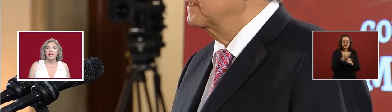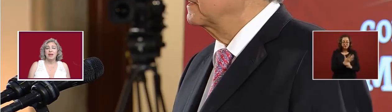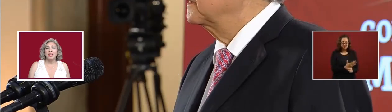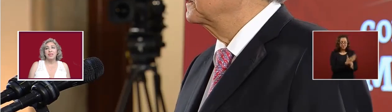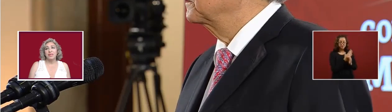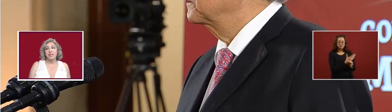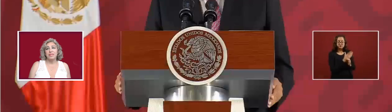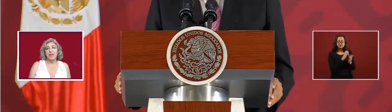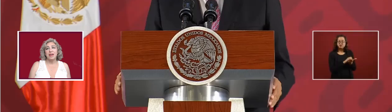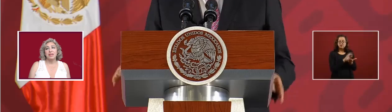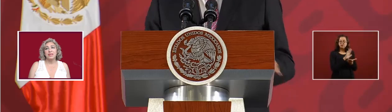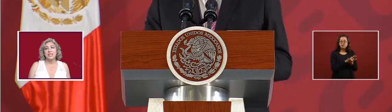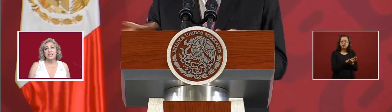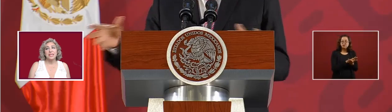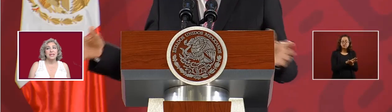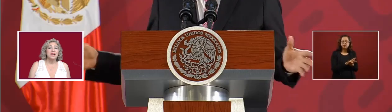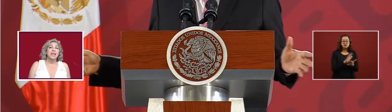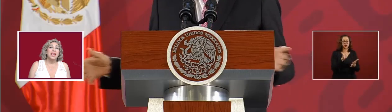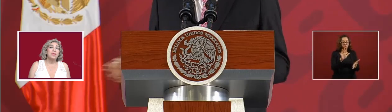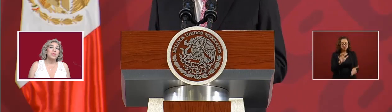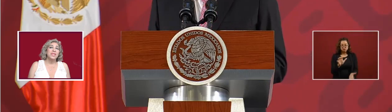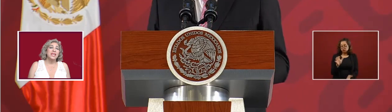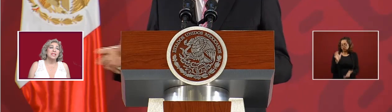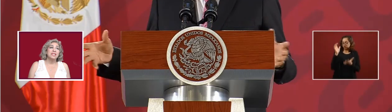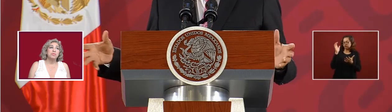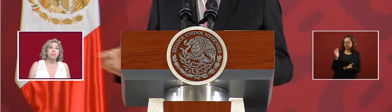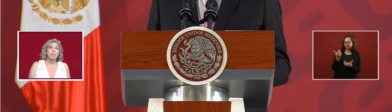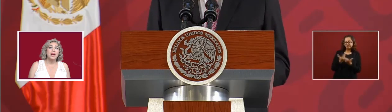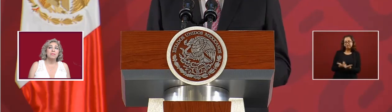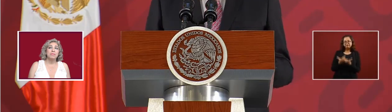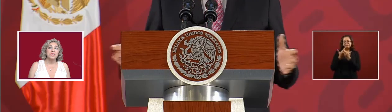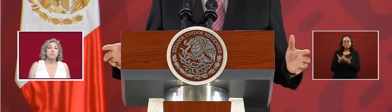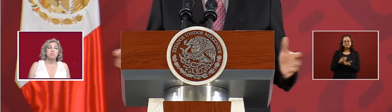the conqueror and when they